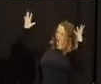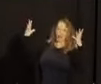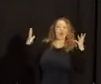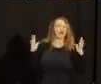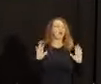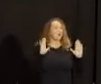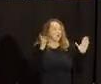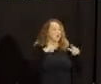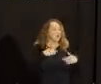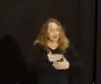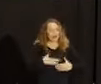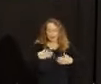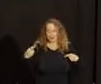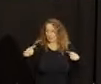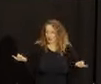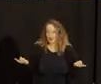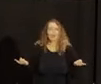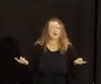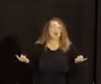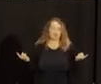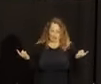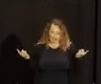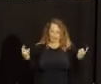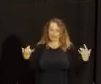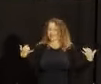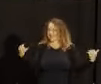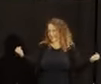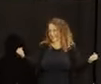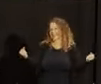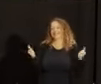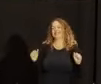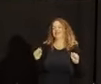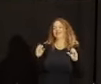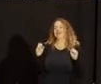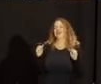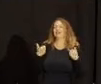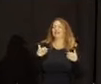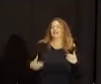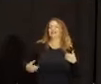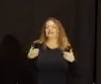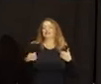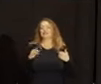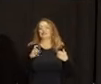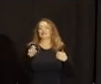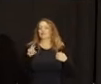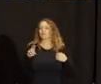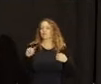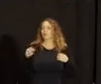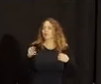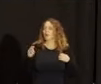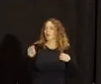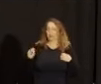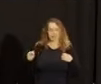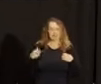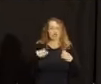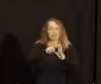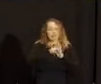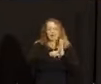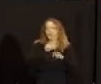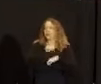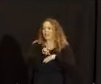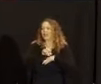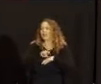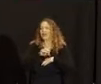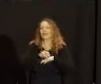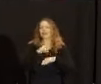Wonderful. Are you having a great day so far? Awesome. Well, my name is Jennifer Thomas. I am a policy advisor